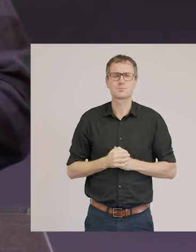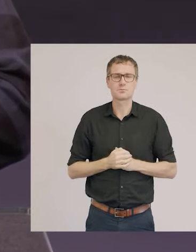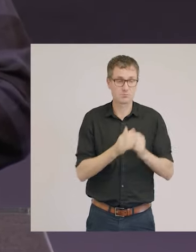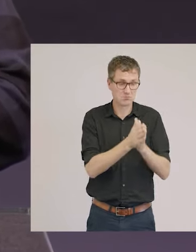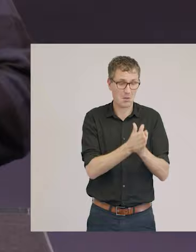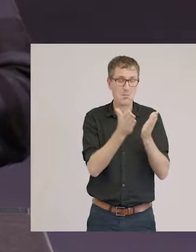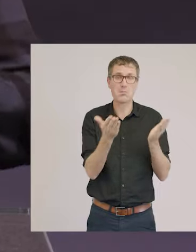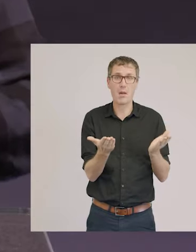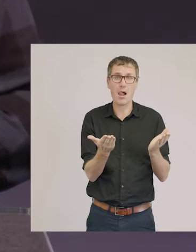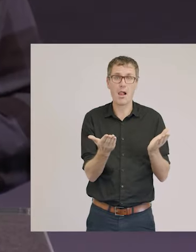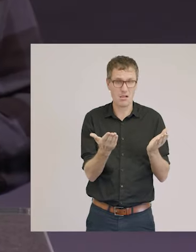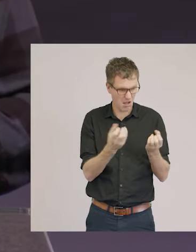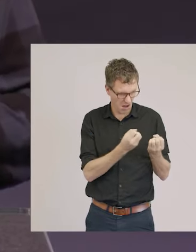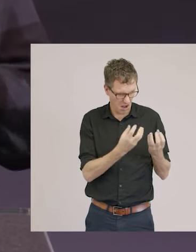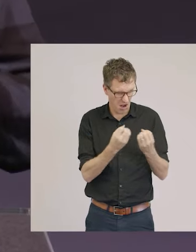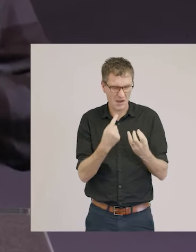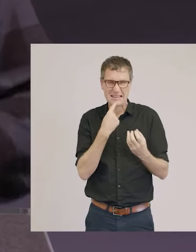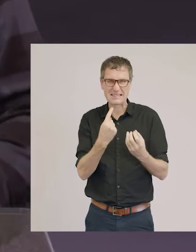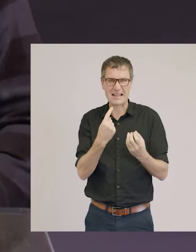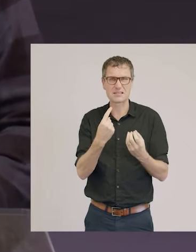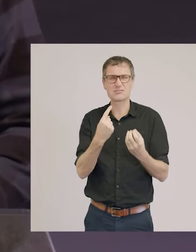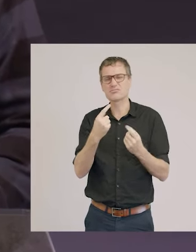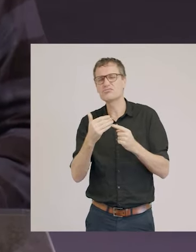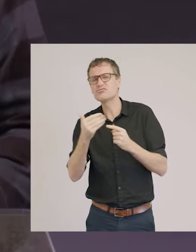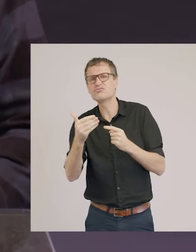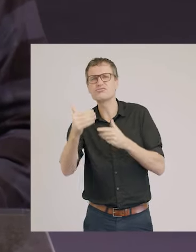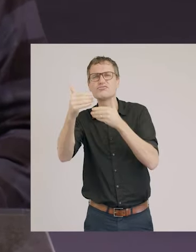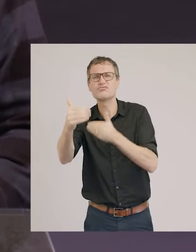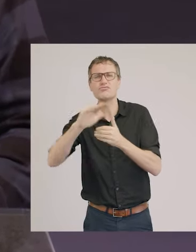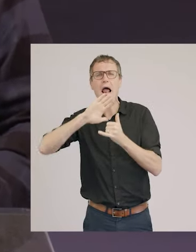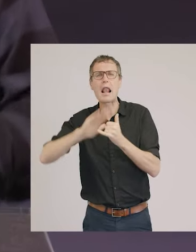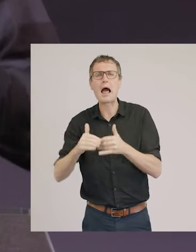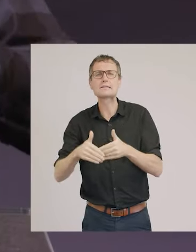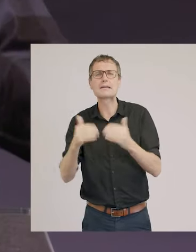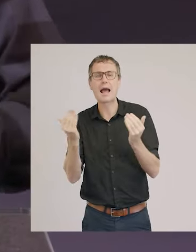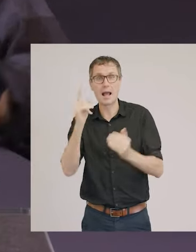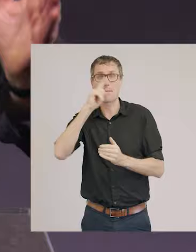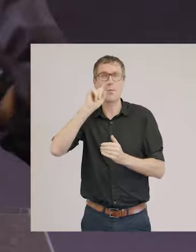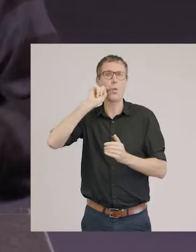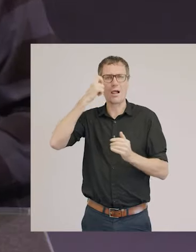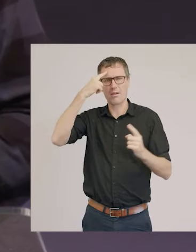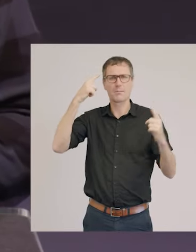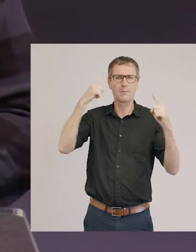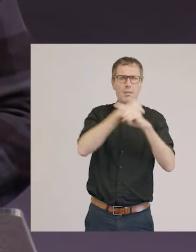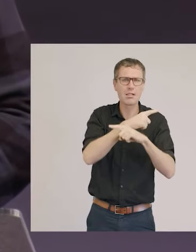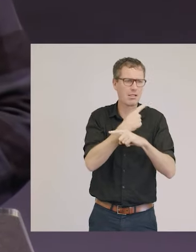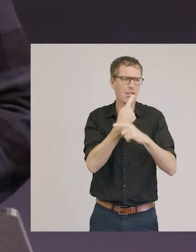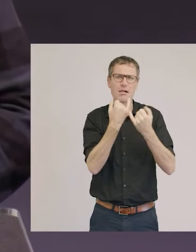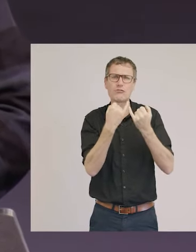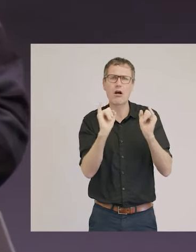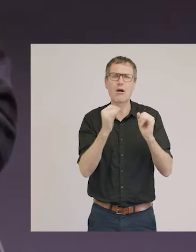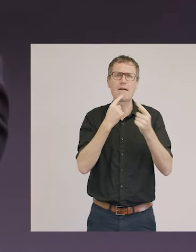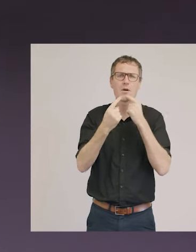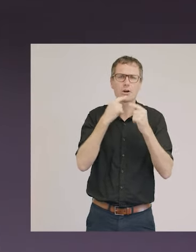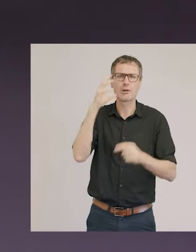fact that in the last days, a lot of people will get into deception. And they'll fall away from the truth.